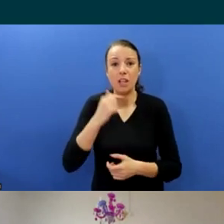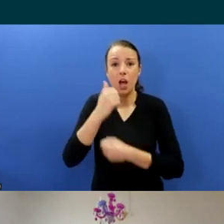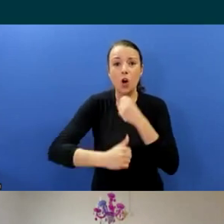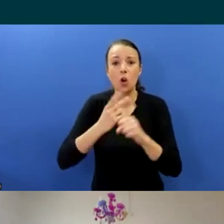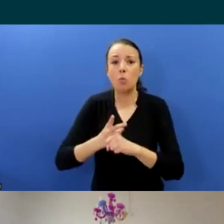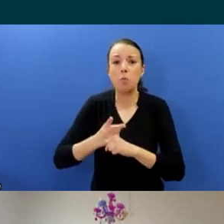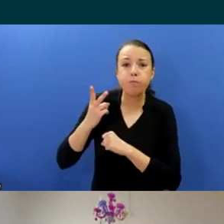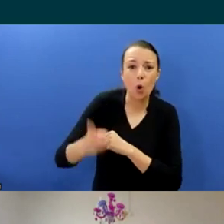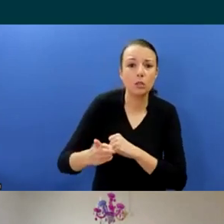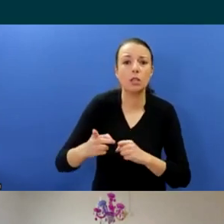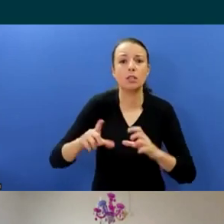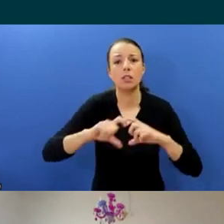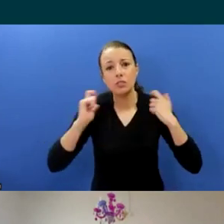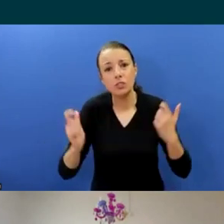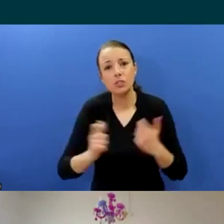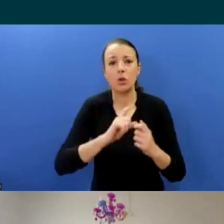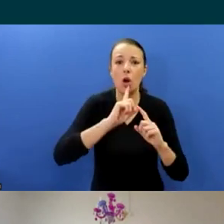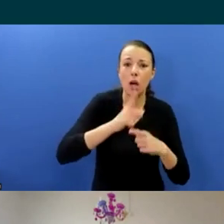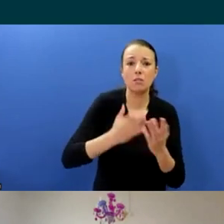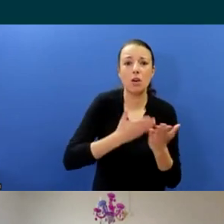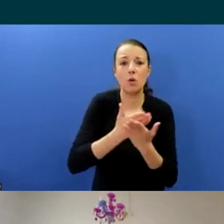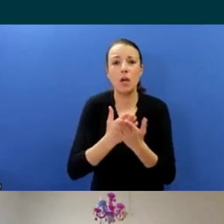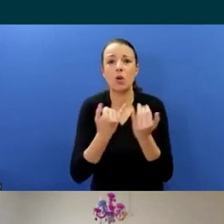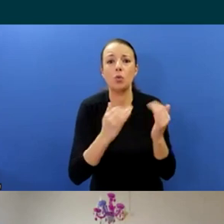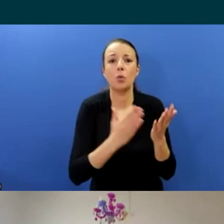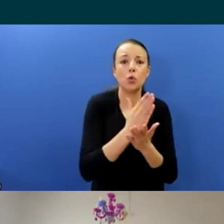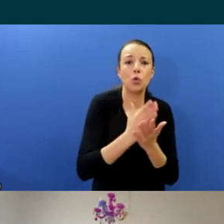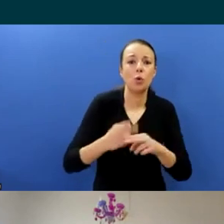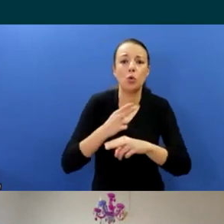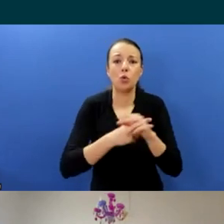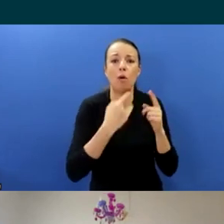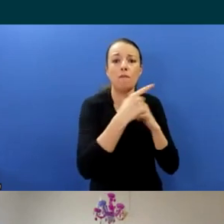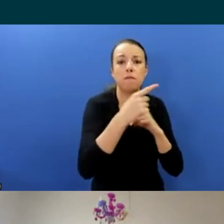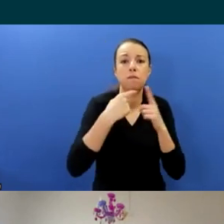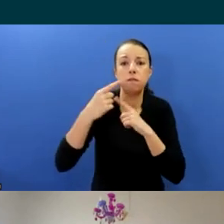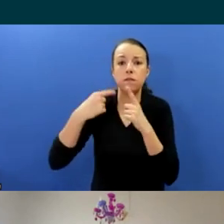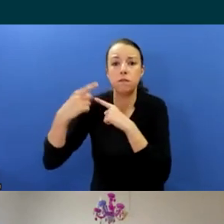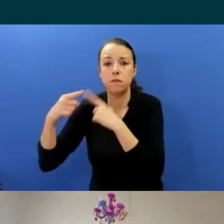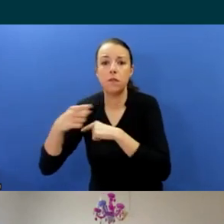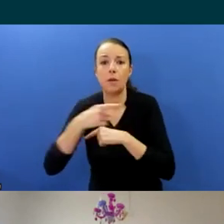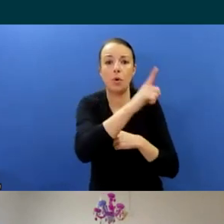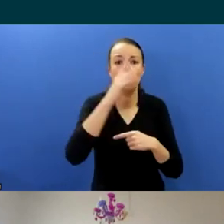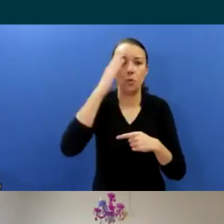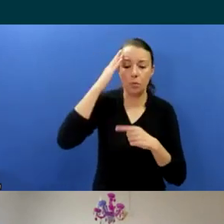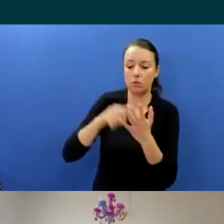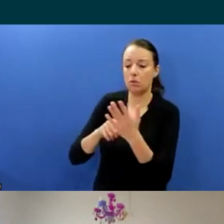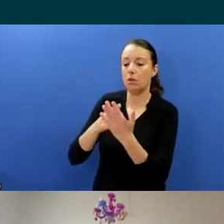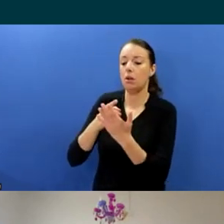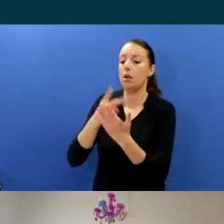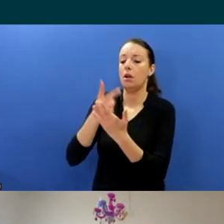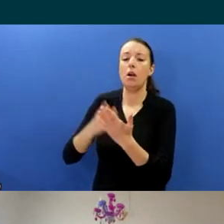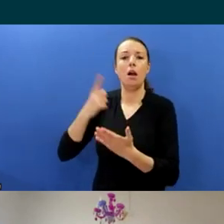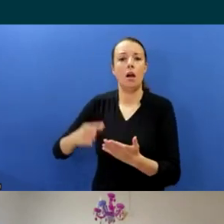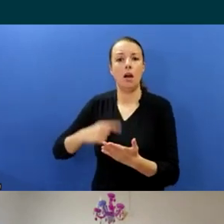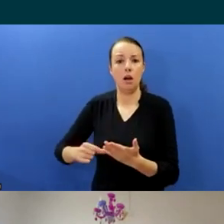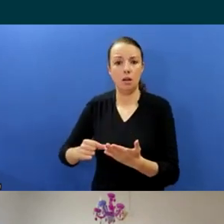so they can give a clear answer on what will be done with the recommendation. So we're limiting